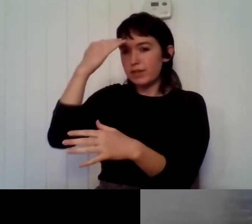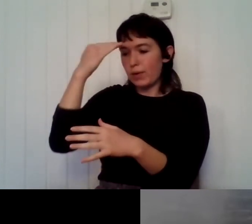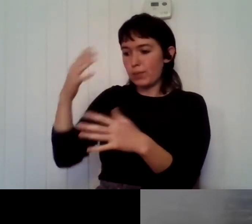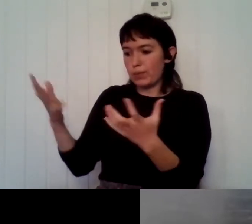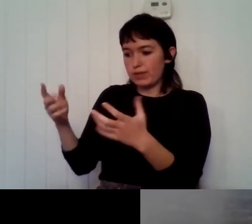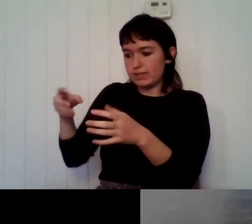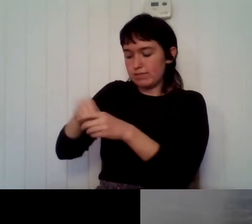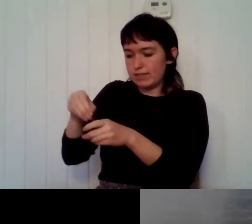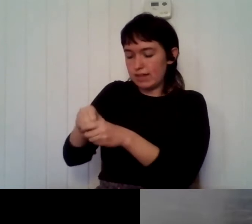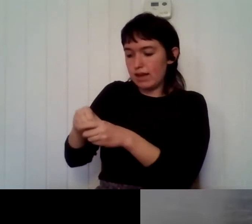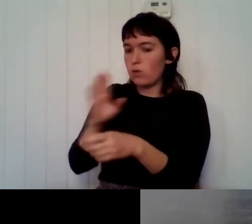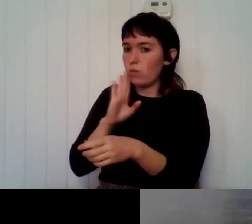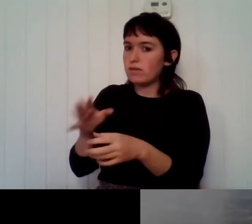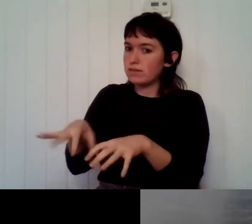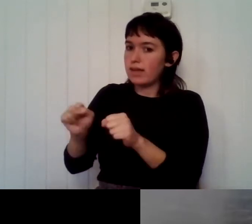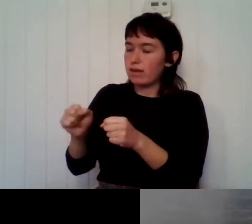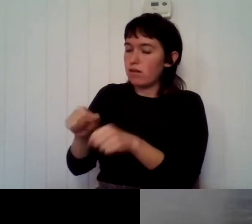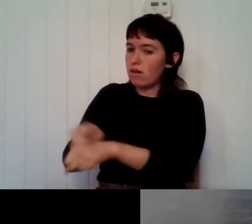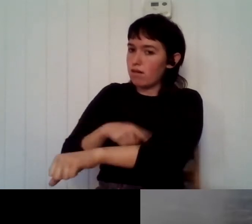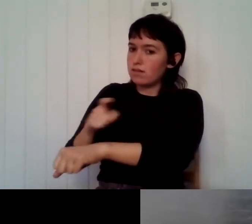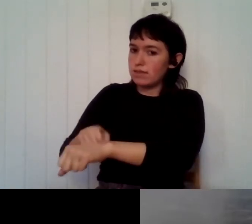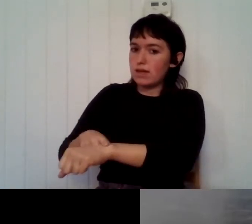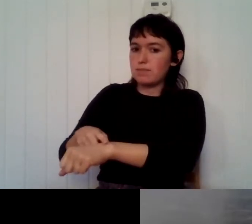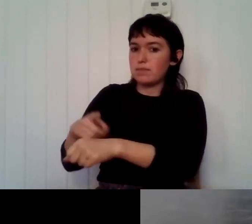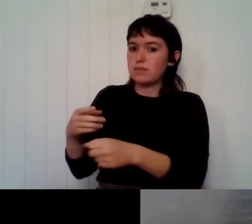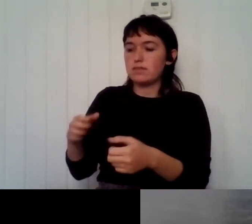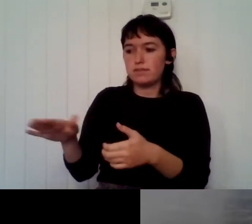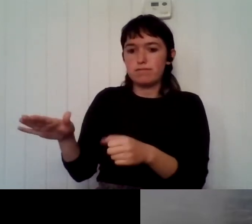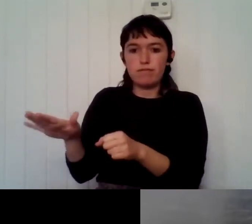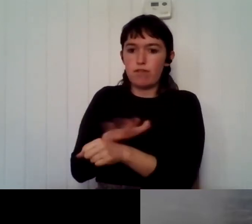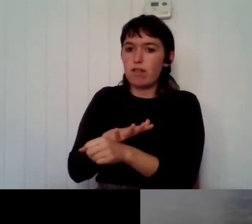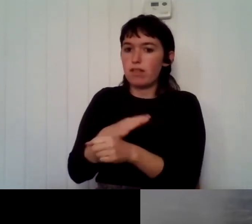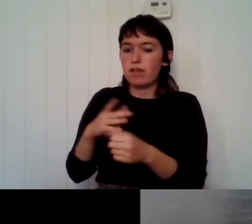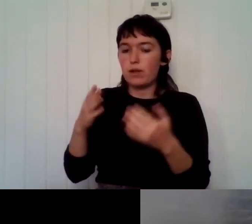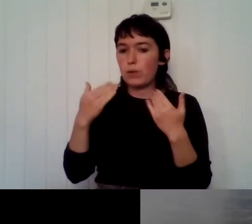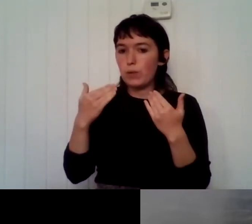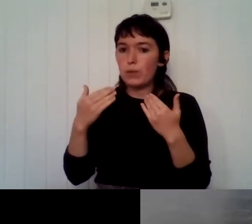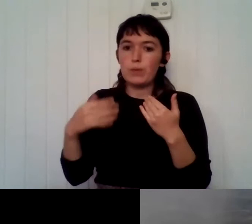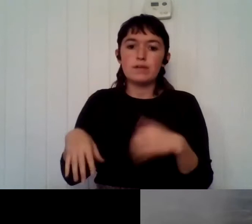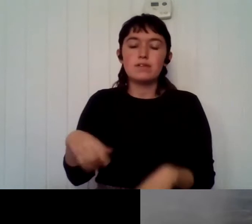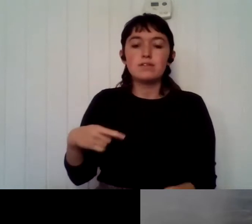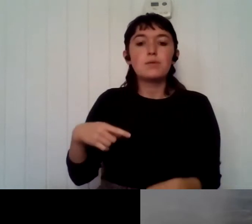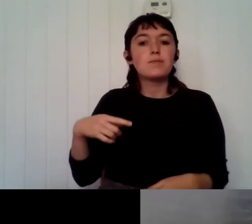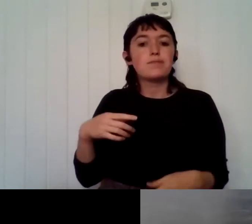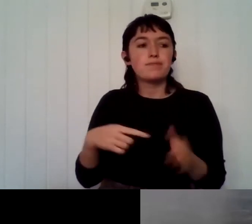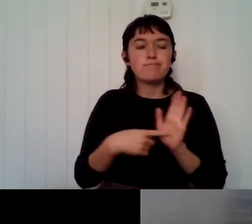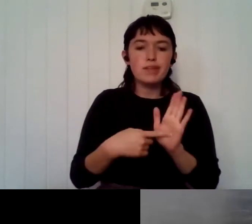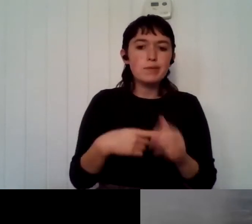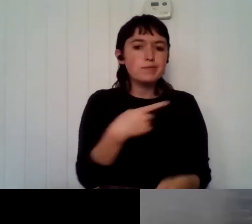cool. For example, Cotopaxi volcano, which is here again, it erupted